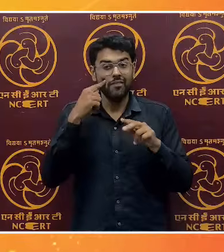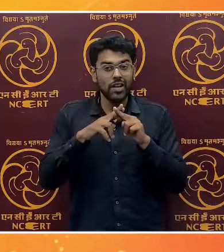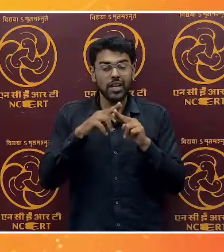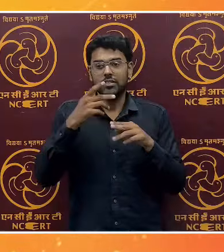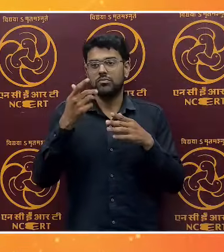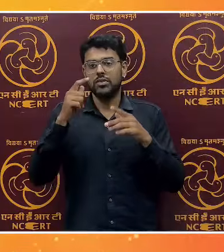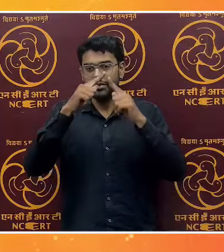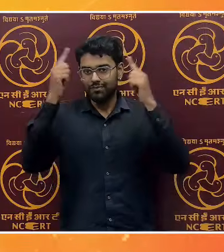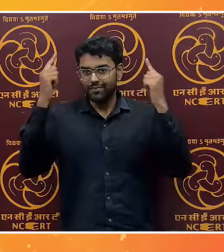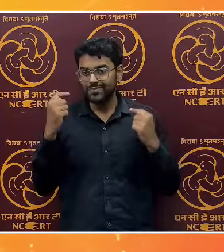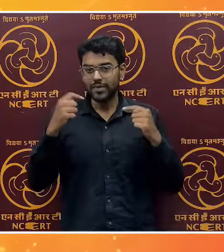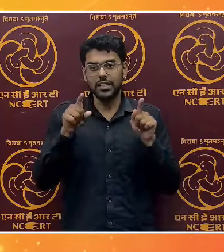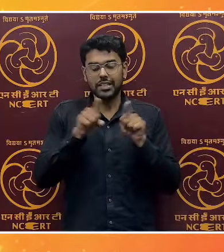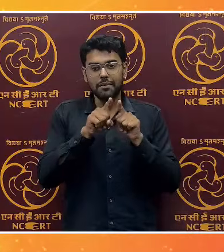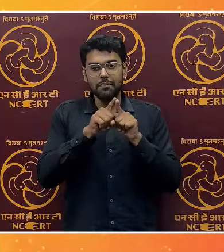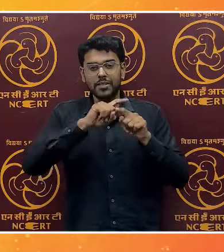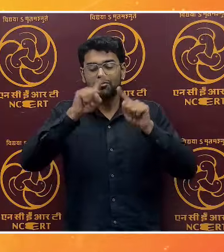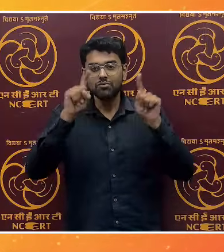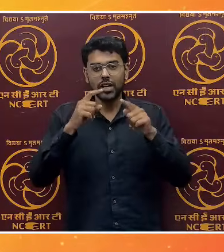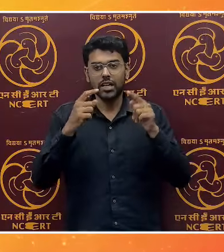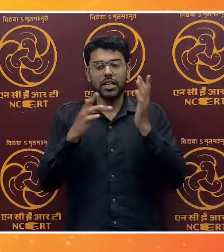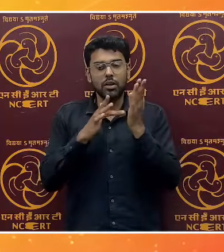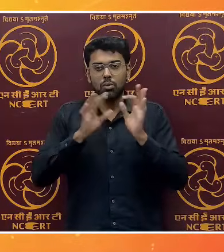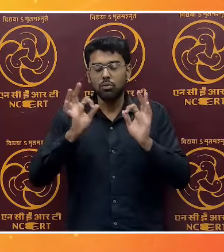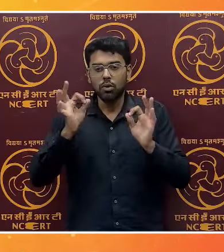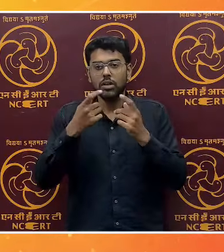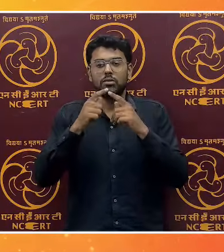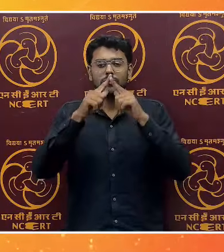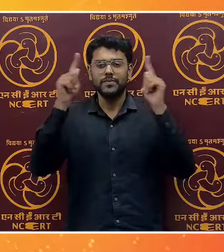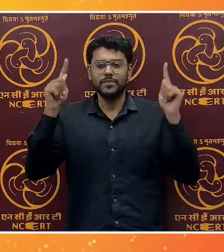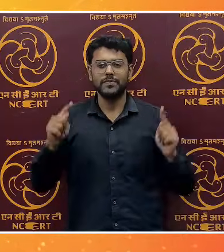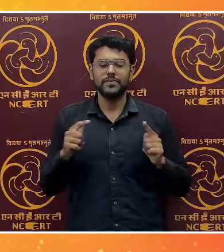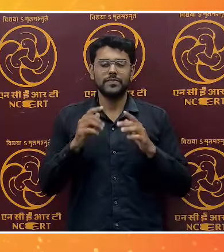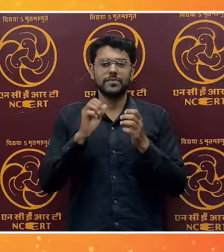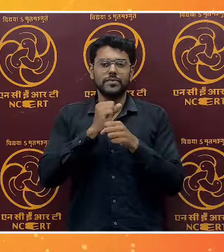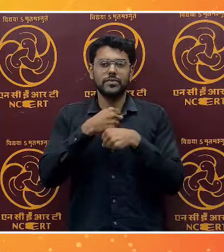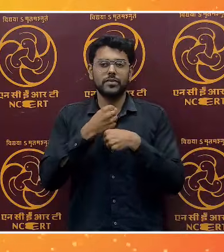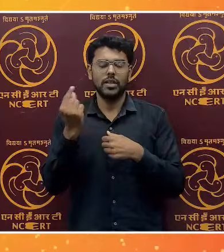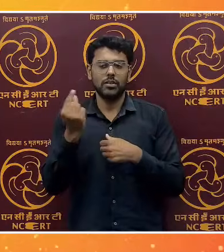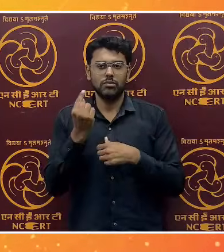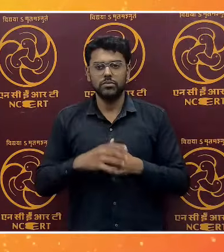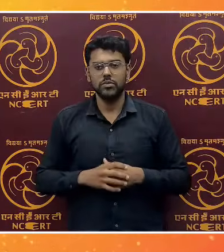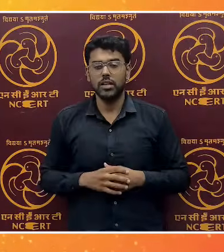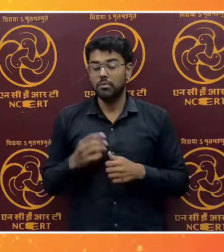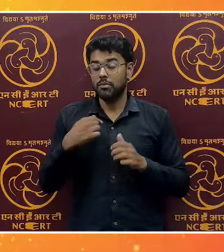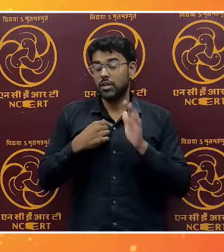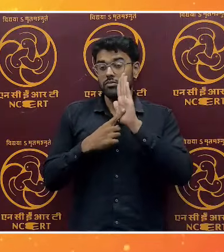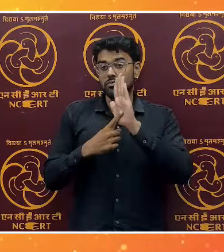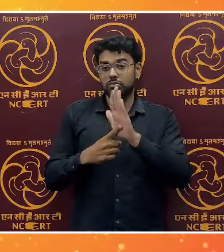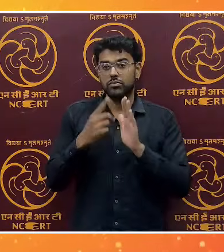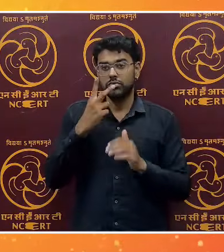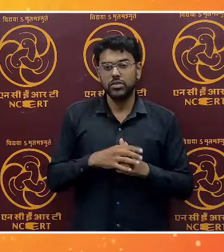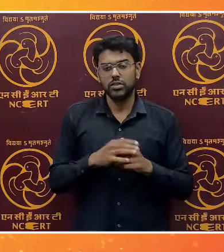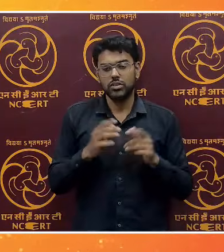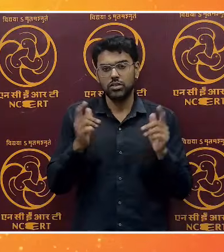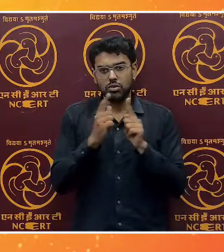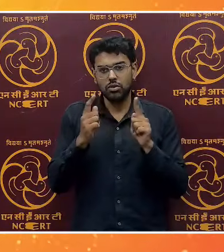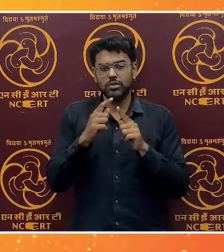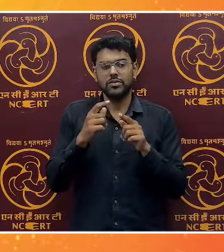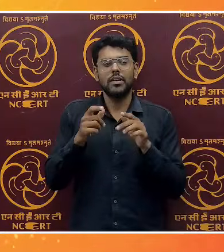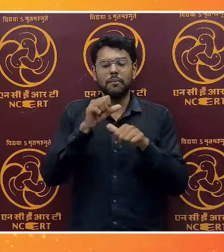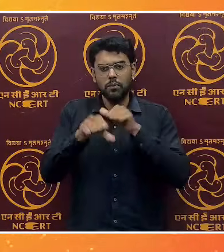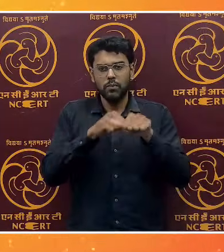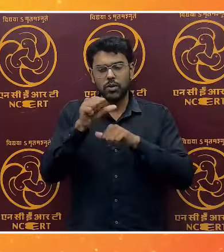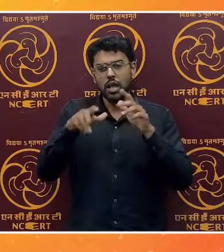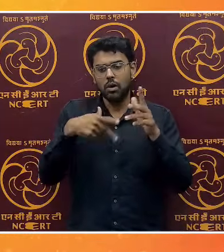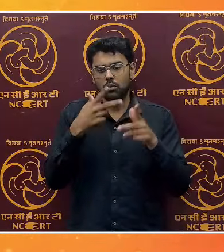don't have screen, you can keep the curtain at the back and you can remove the background. And I just want to show you a small tutorial on